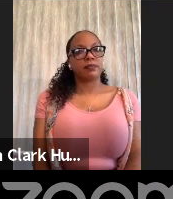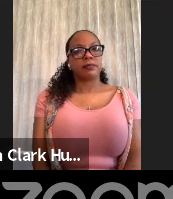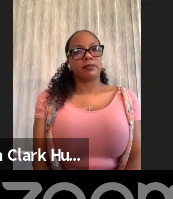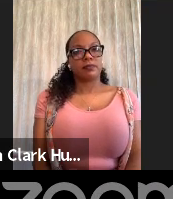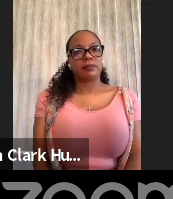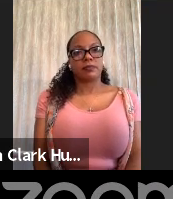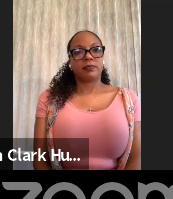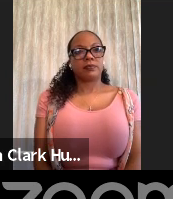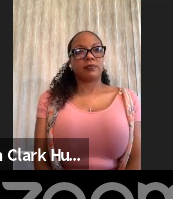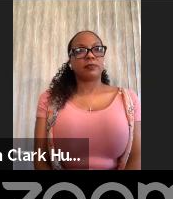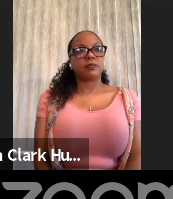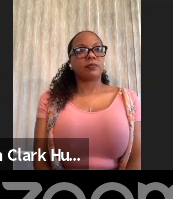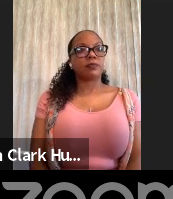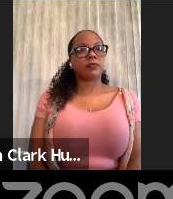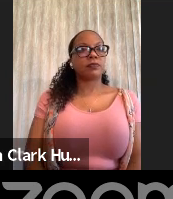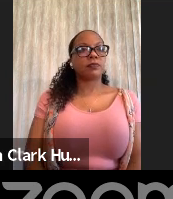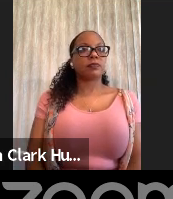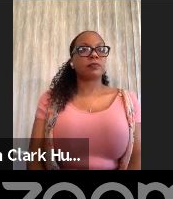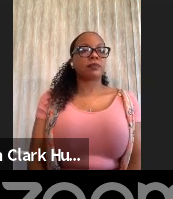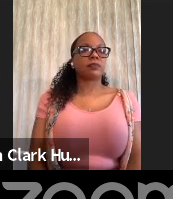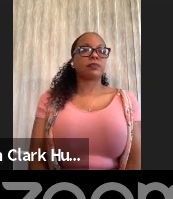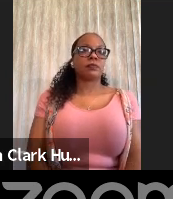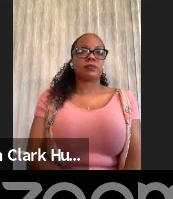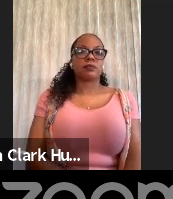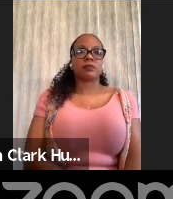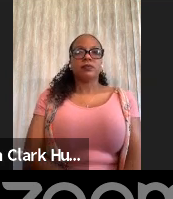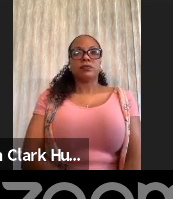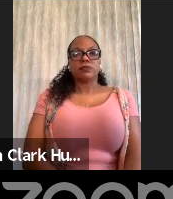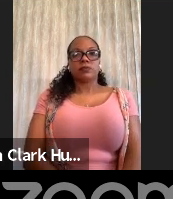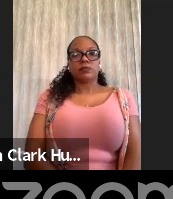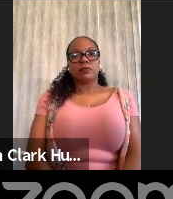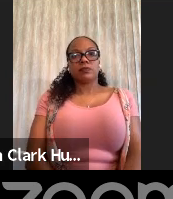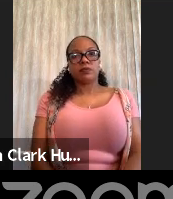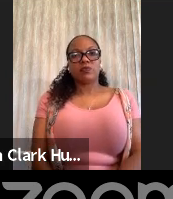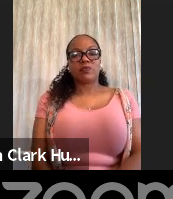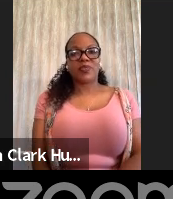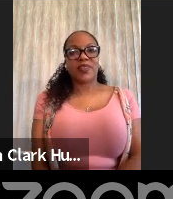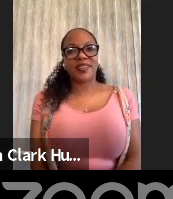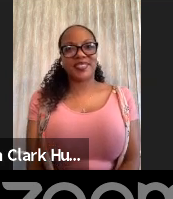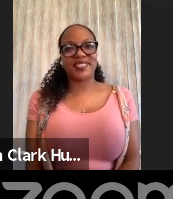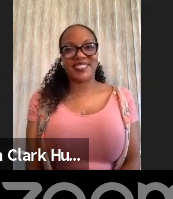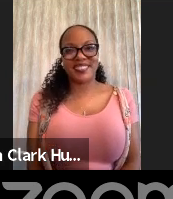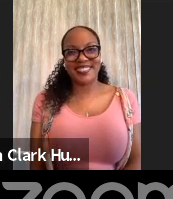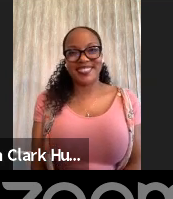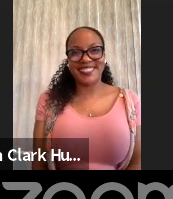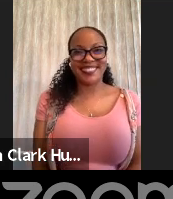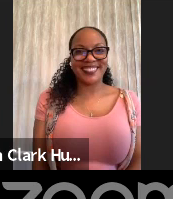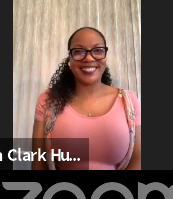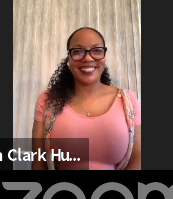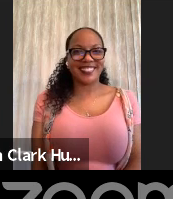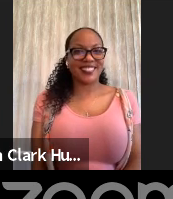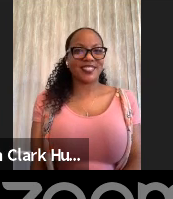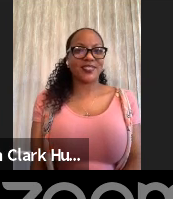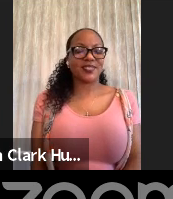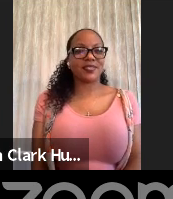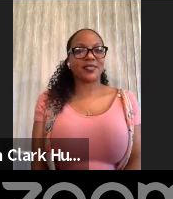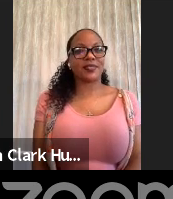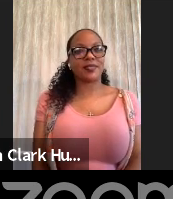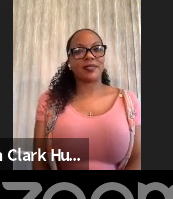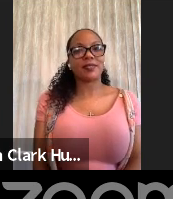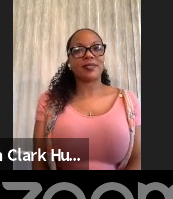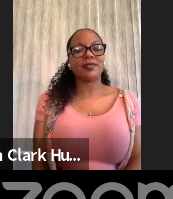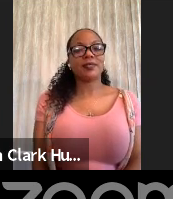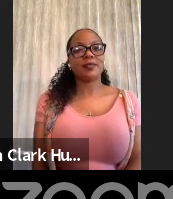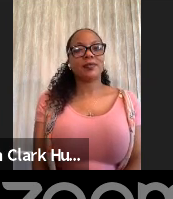You need to unmute. So instead of covering the line, instead of covering, instead